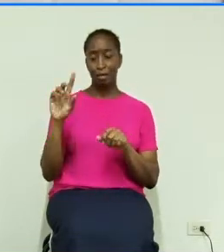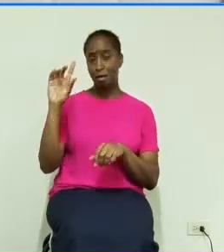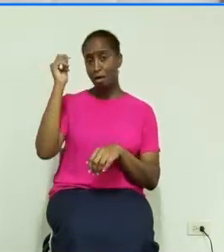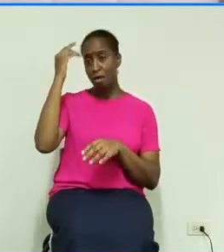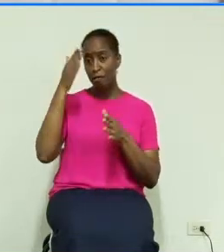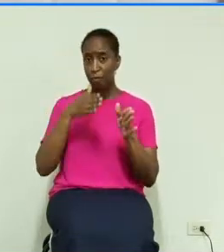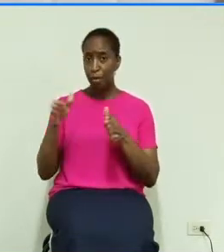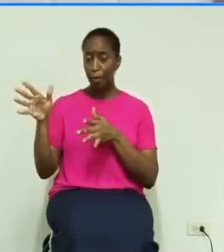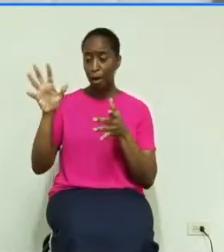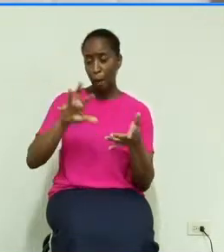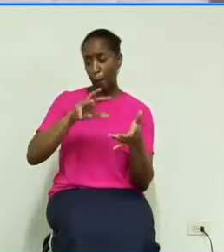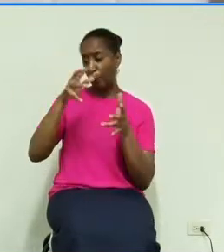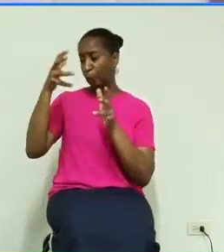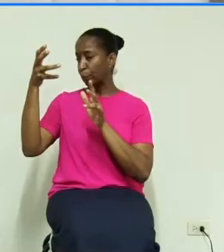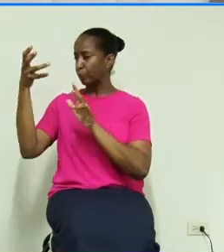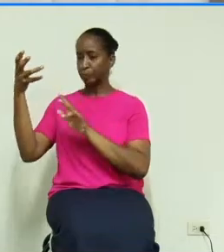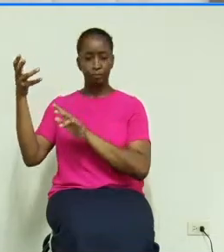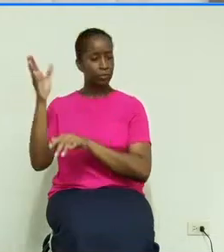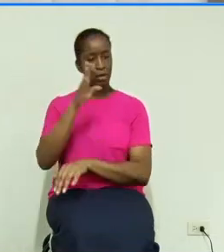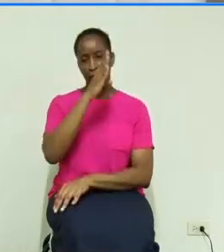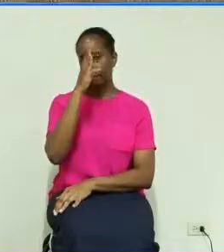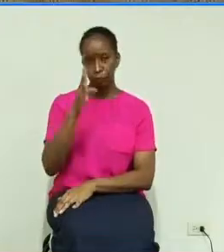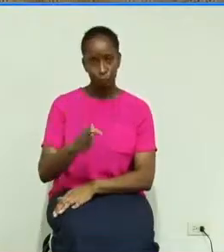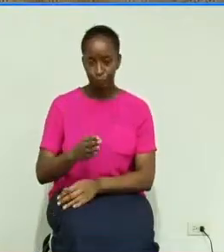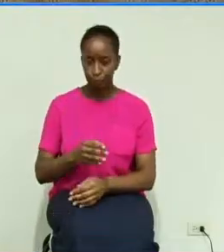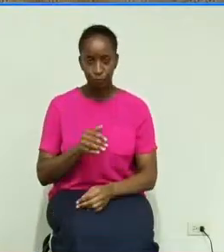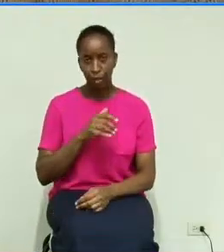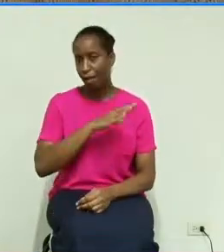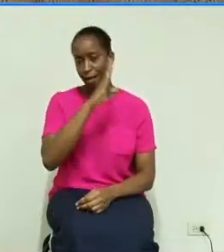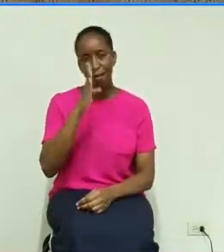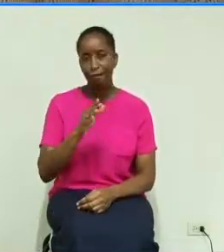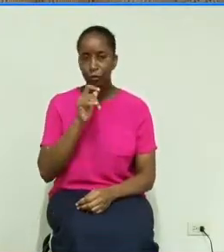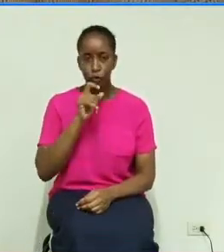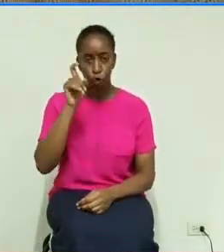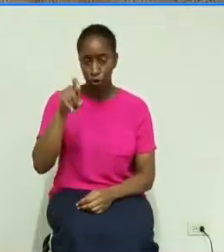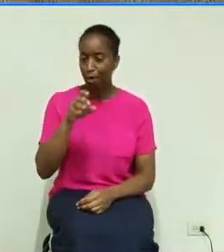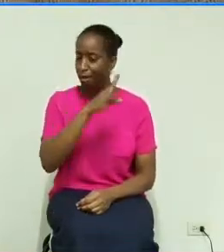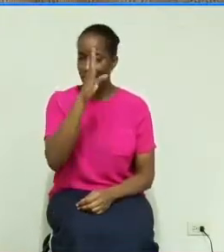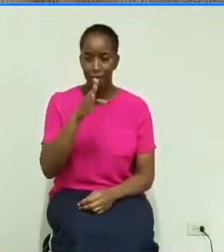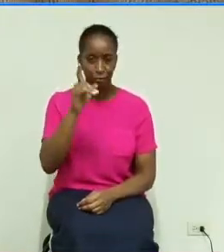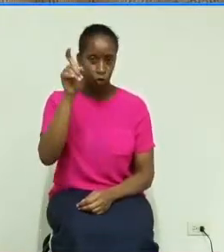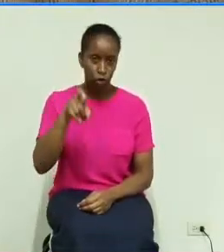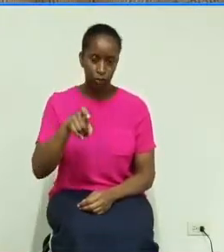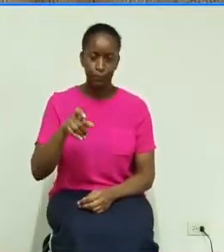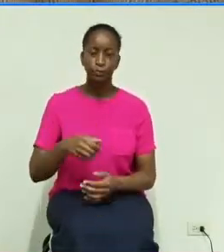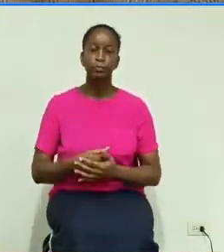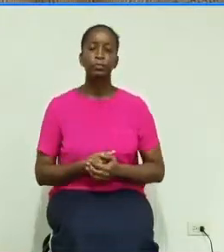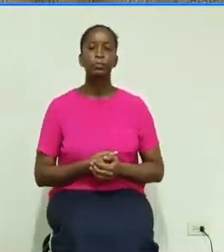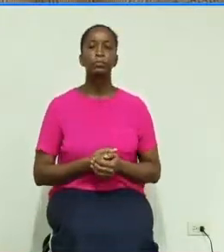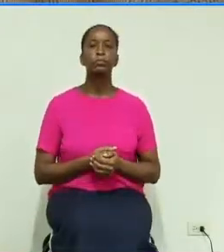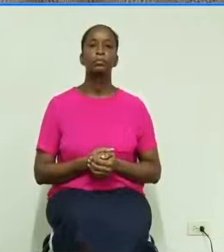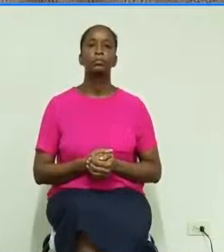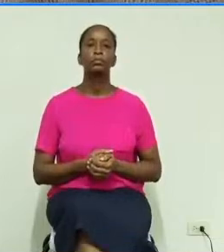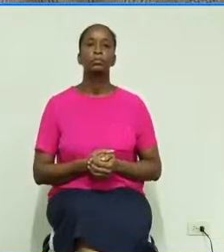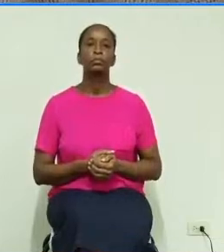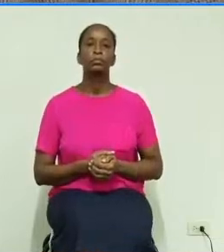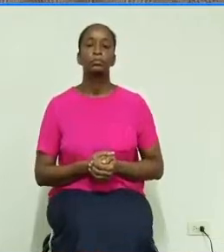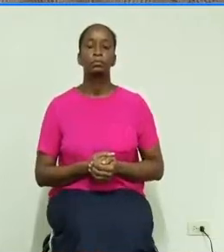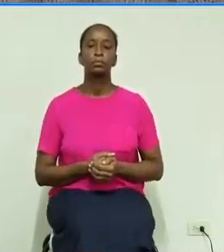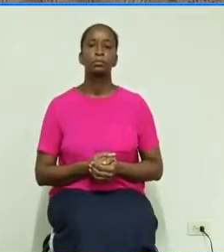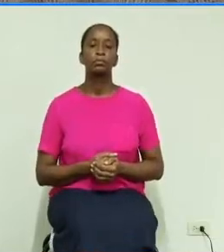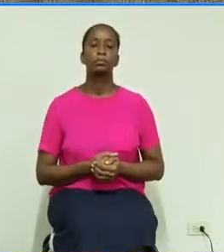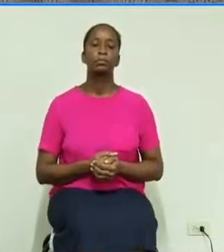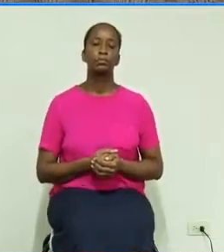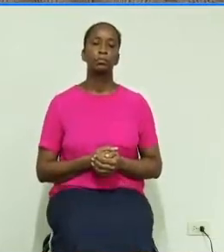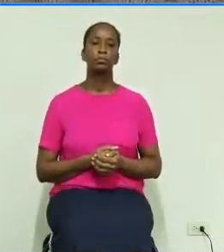I'd suggest that these other interests can be accommodated in our constitutional arrangements, so that